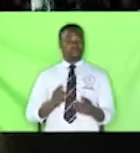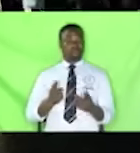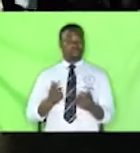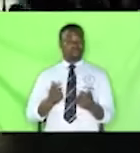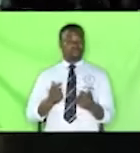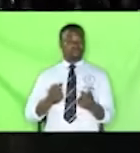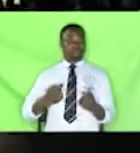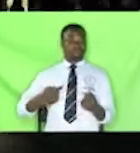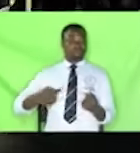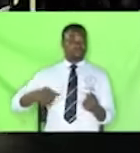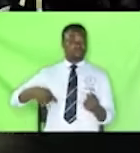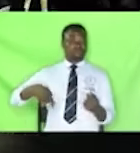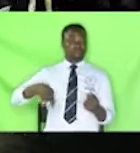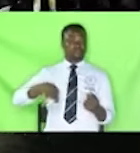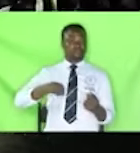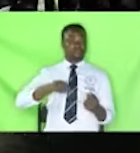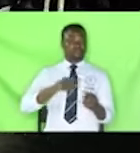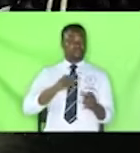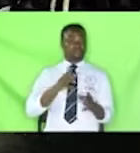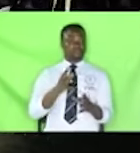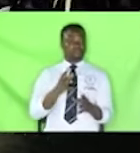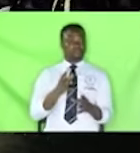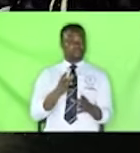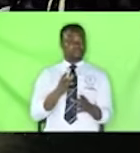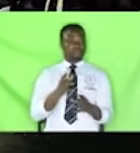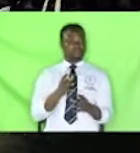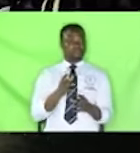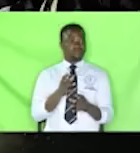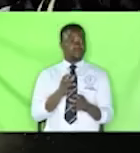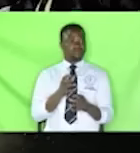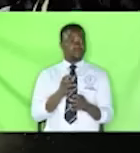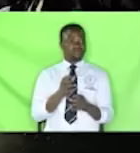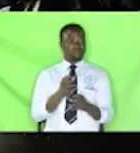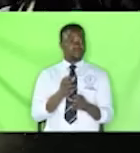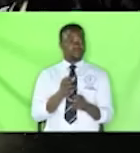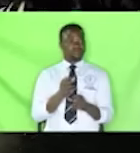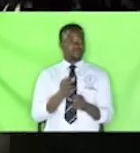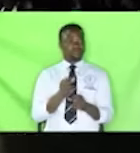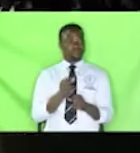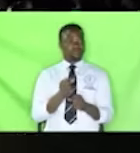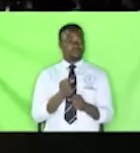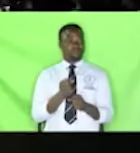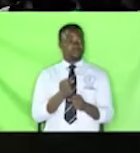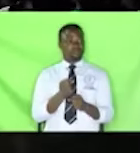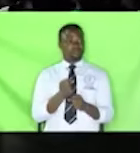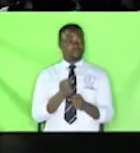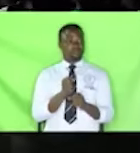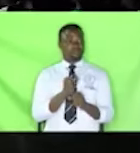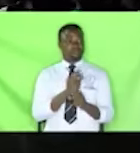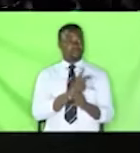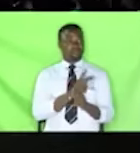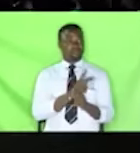Let earth receive her King.